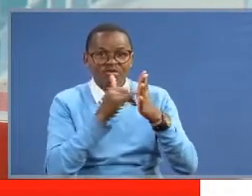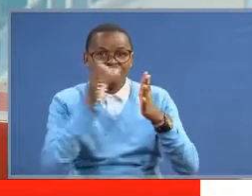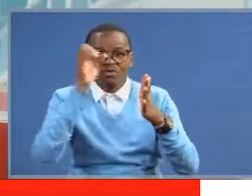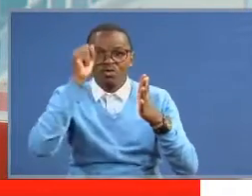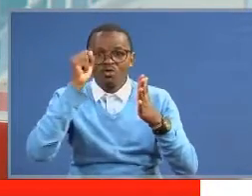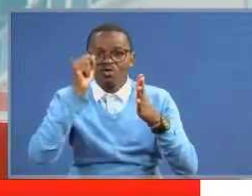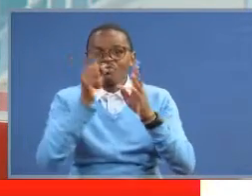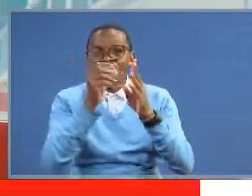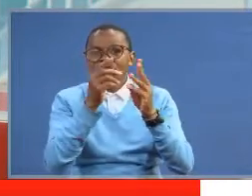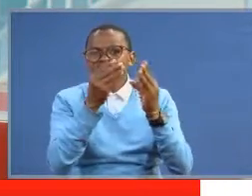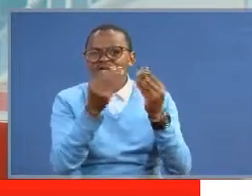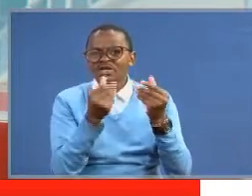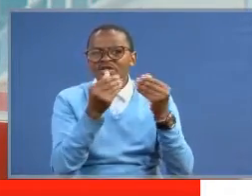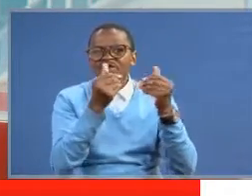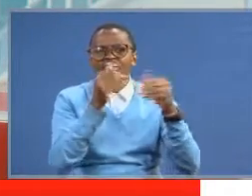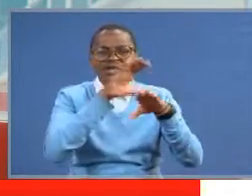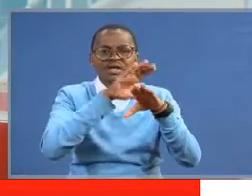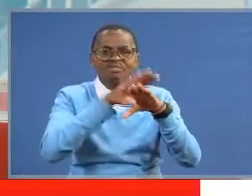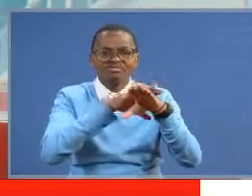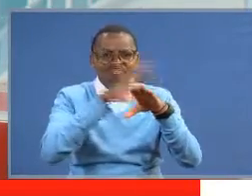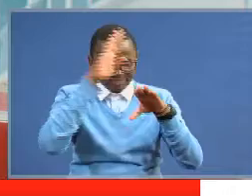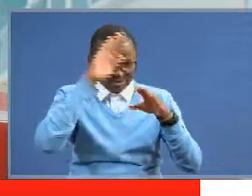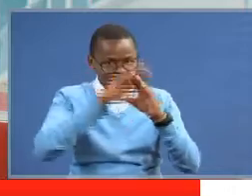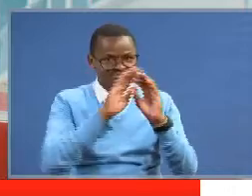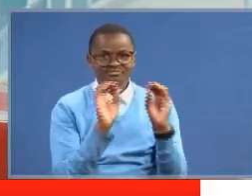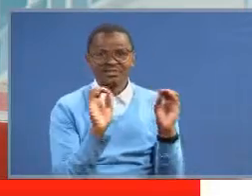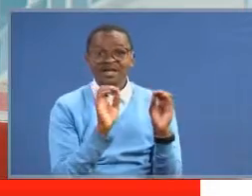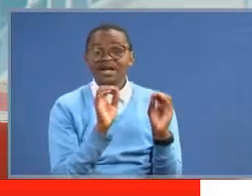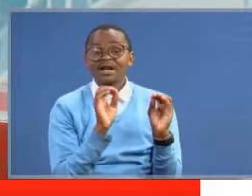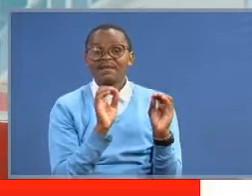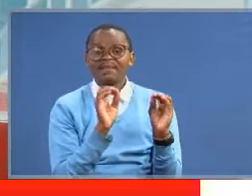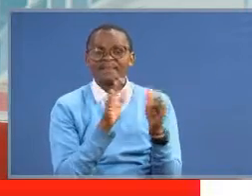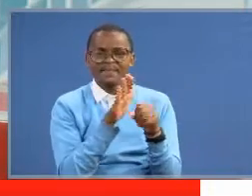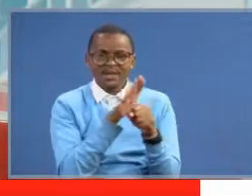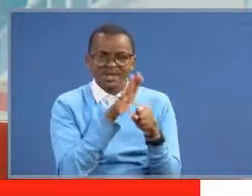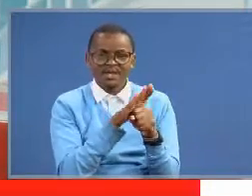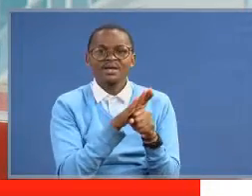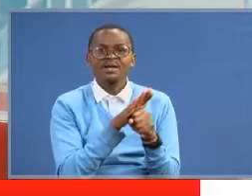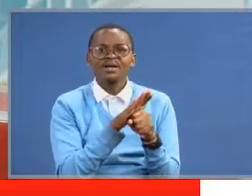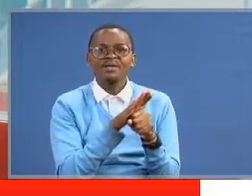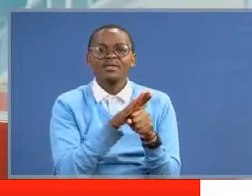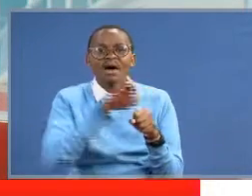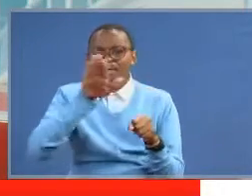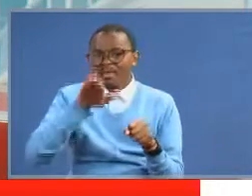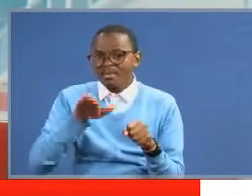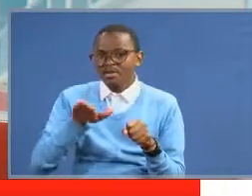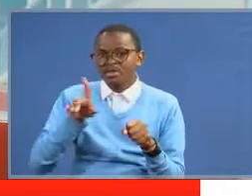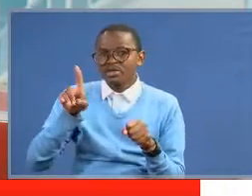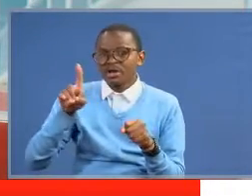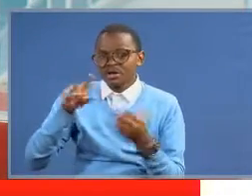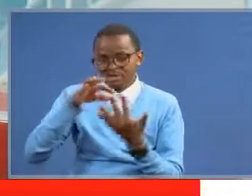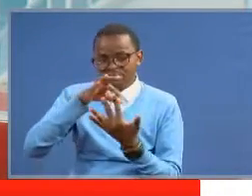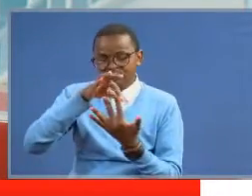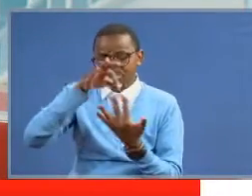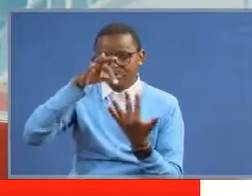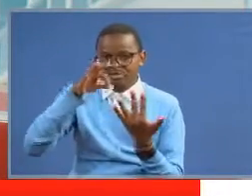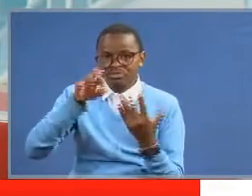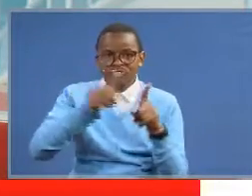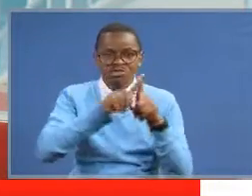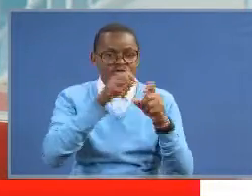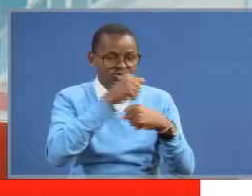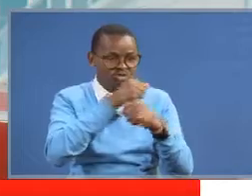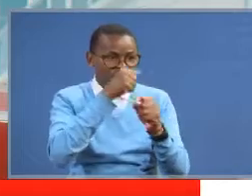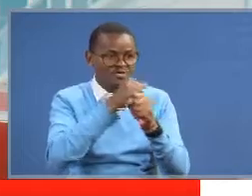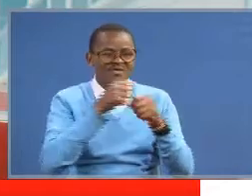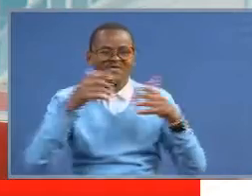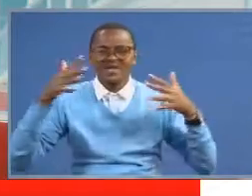easy for me to get it. Actually, I couldn't believe it. Like most of the women that we were selected with were also doing